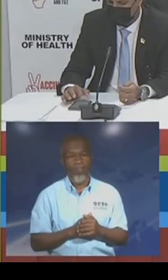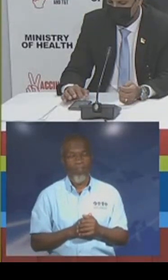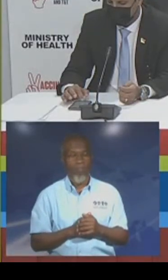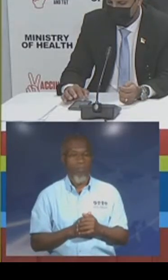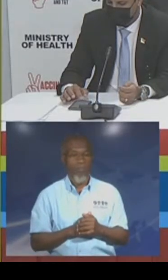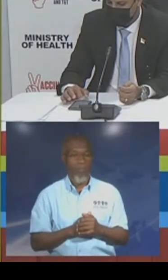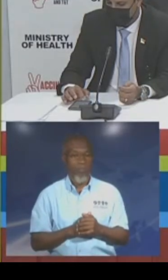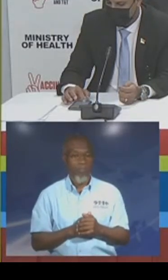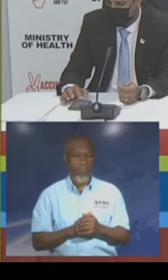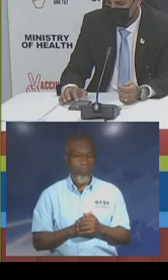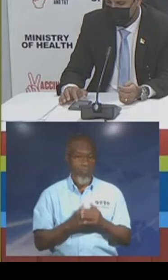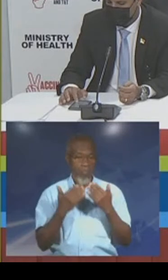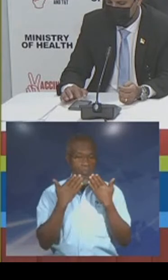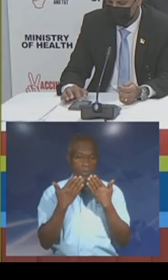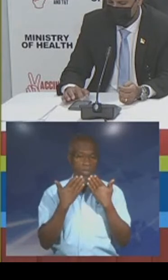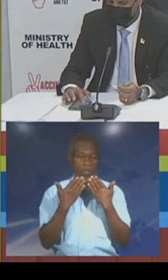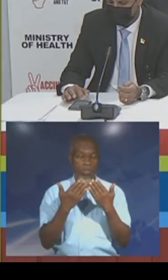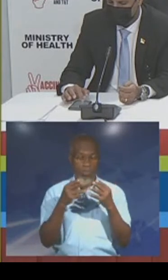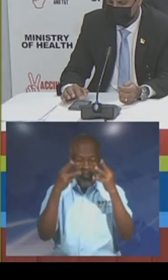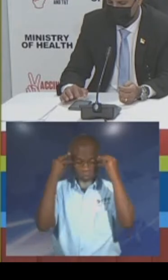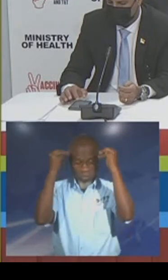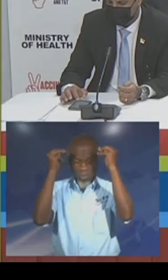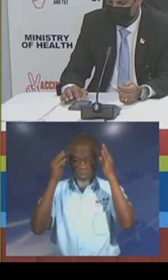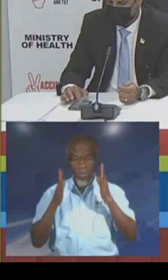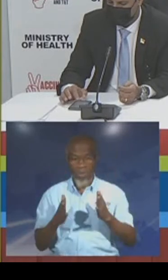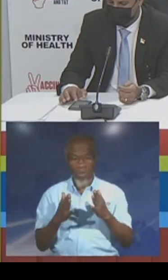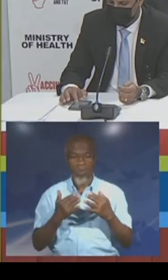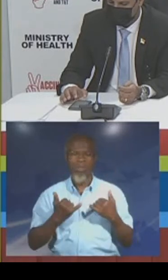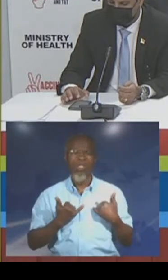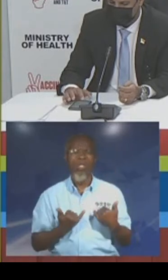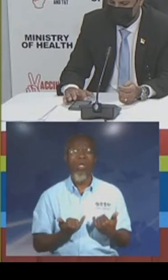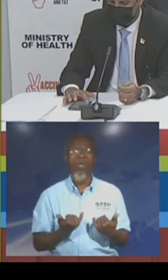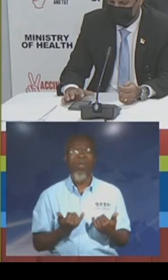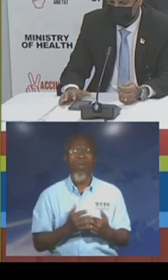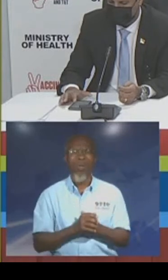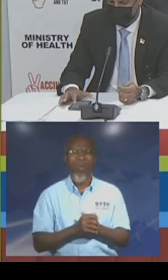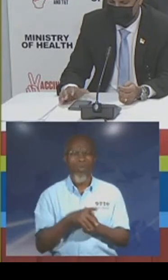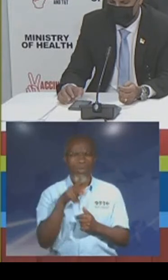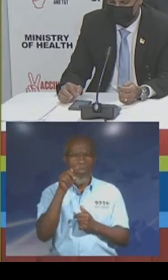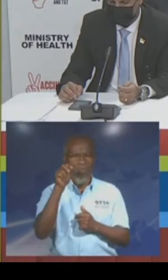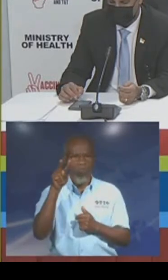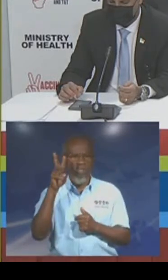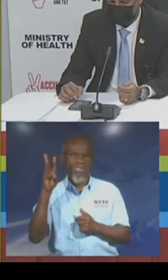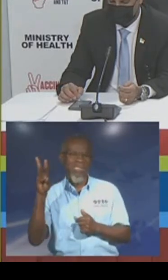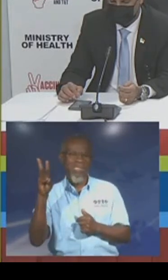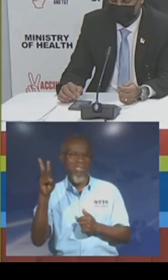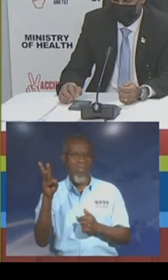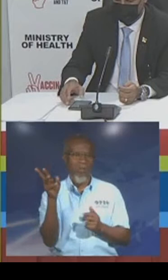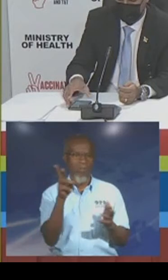Thank you, Honourable Minister. We now invite questions from TV6.